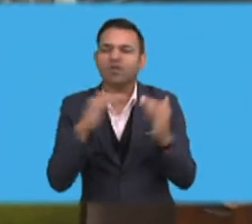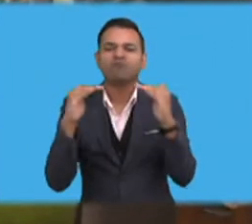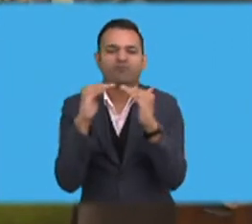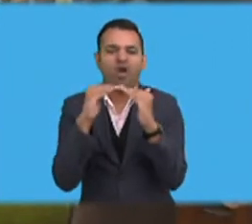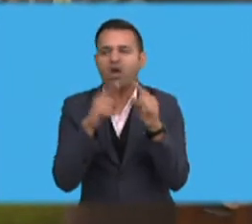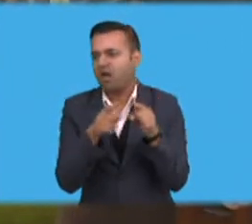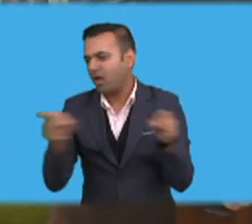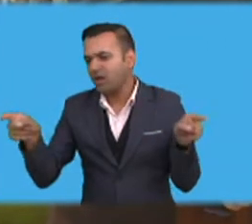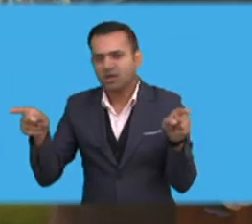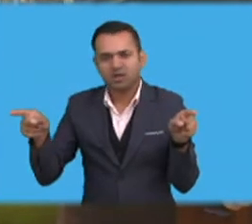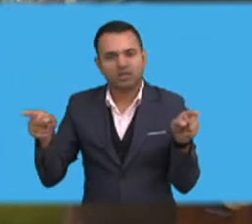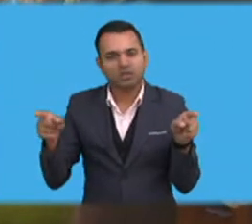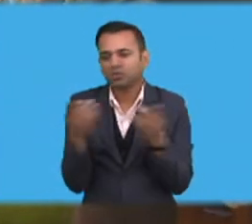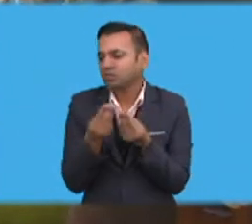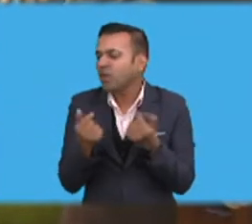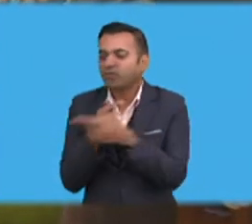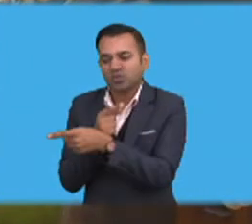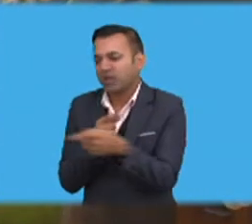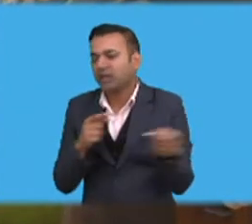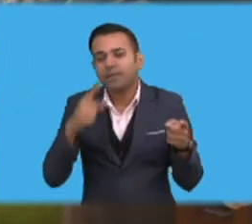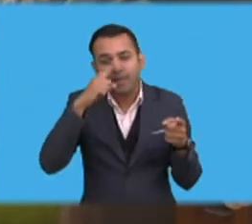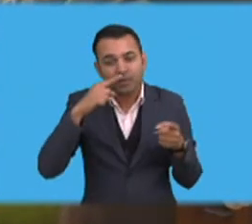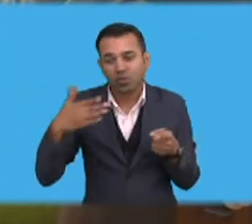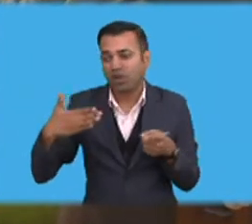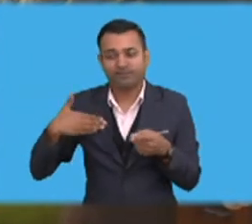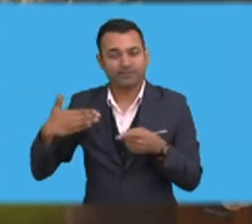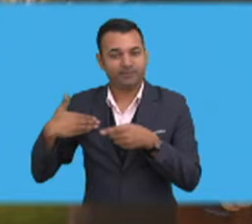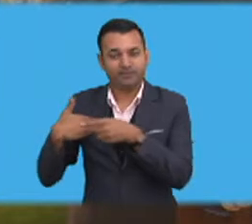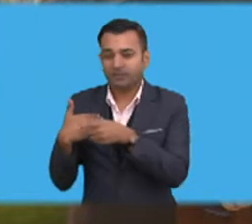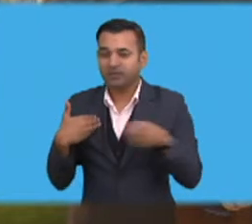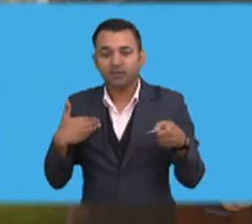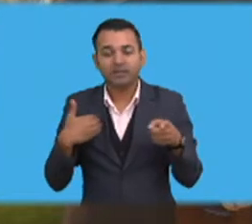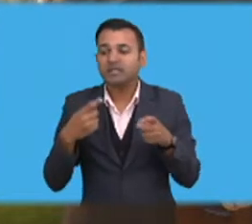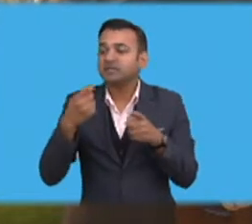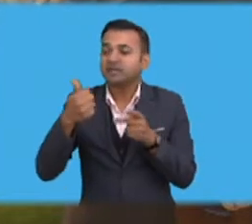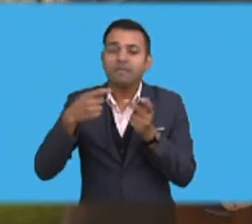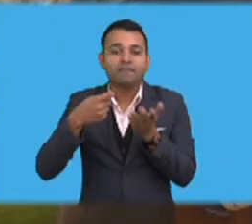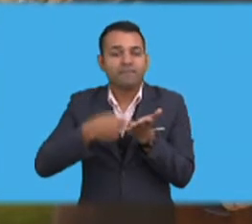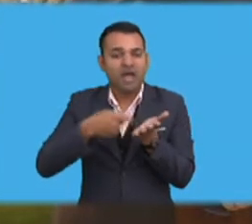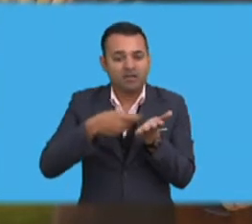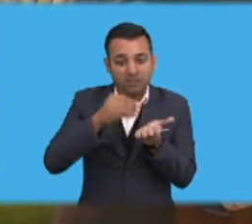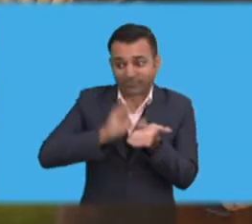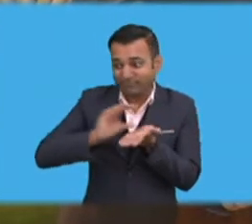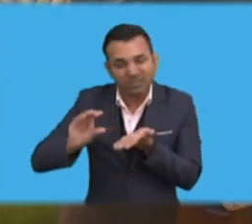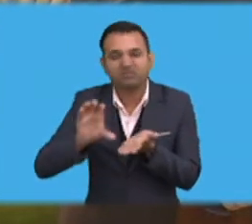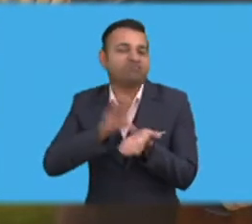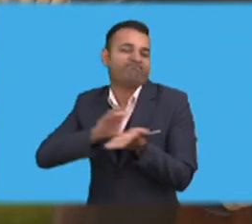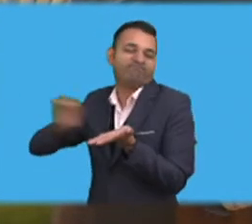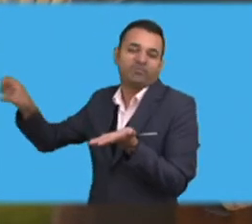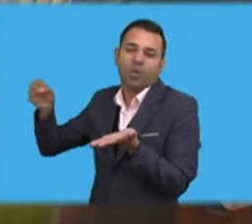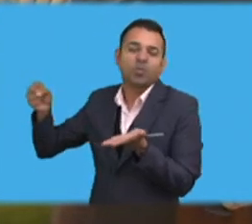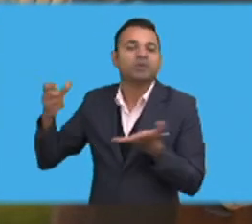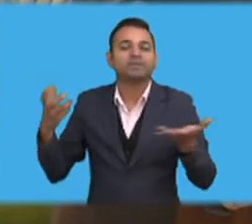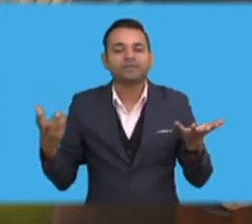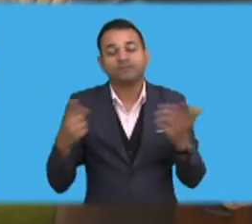Madam Speaker, some victims of motor vehicle accidents were denied compensation. For example, an innocent pedestrian hit by a